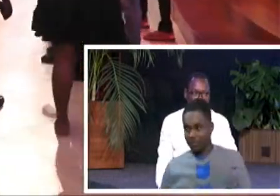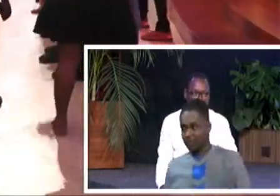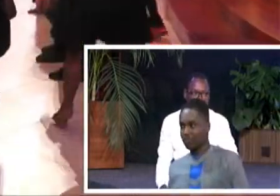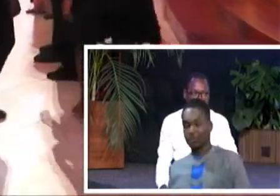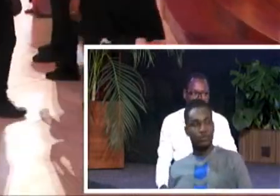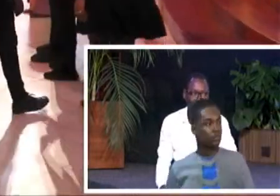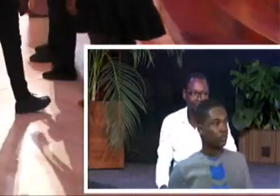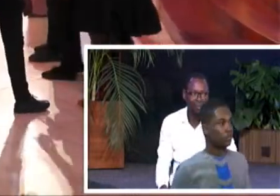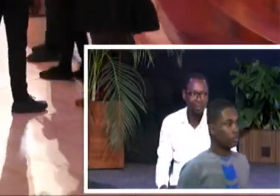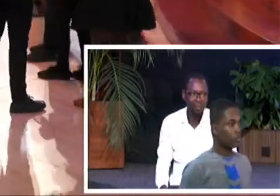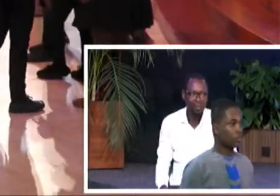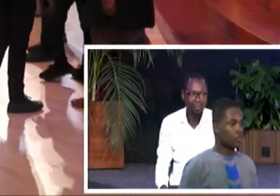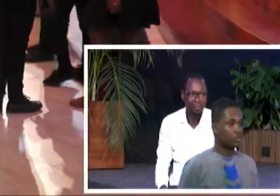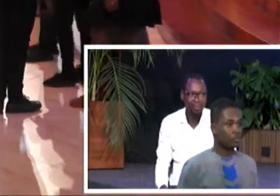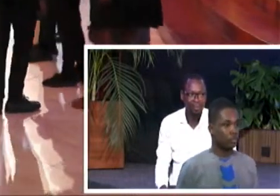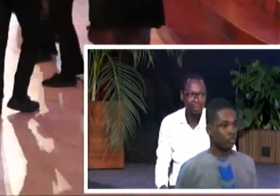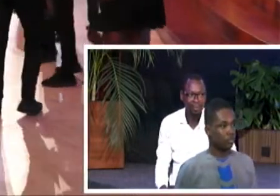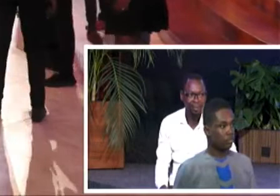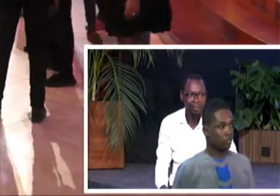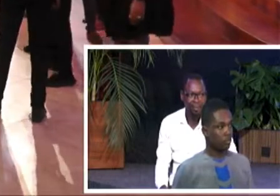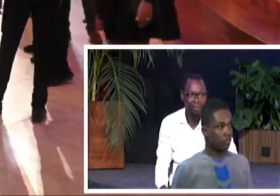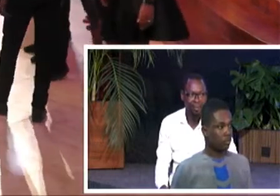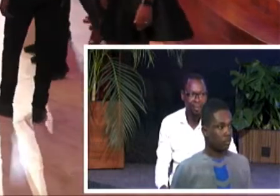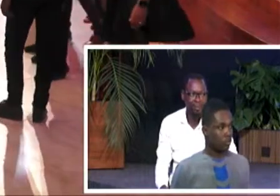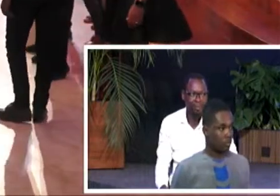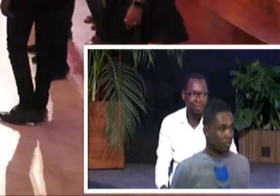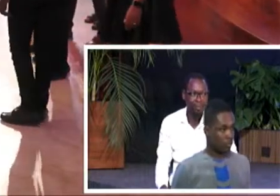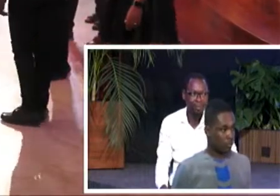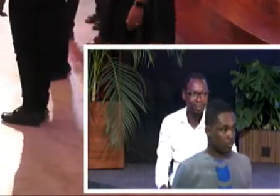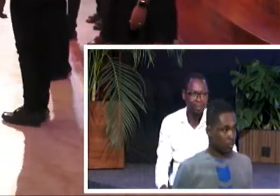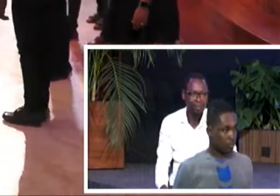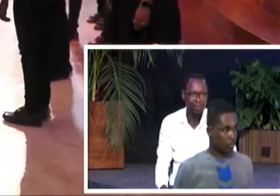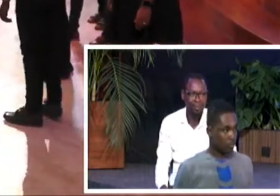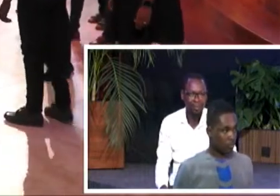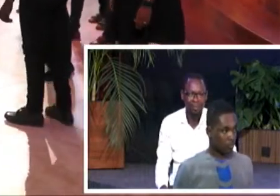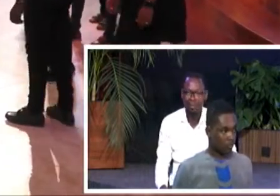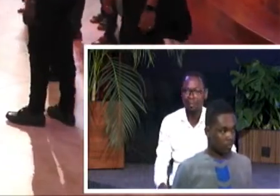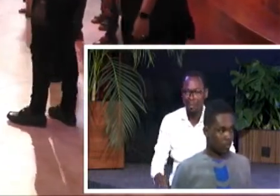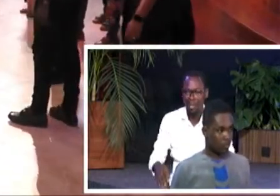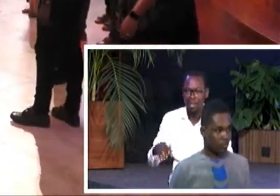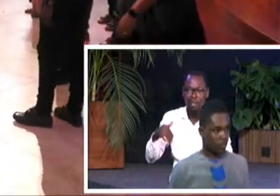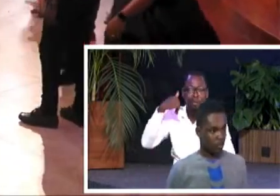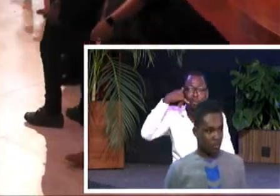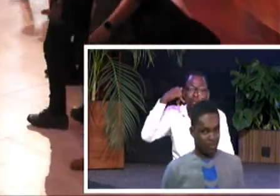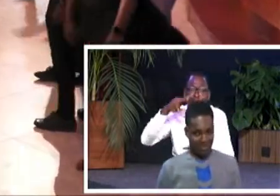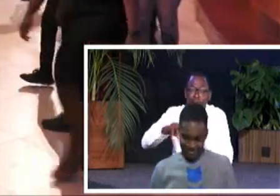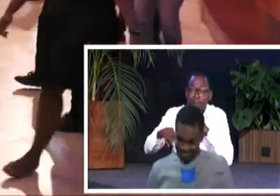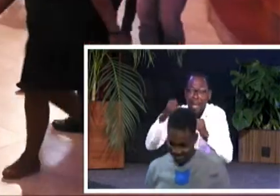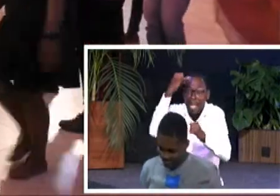phone number ends with 63.